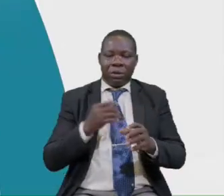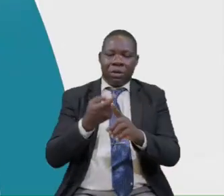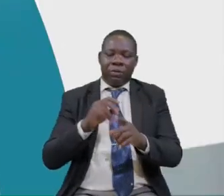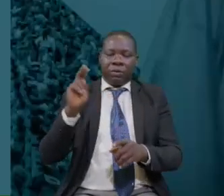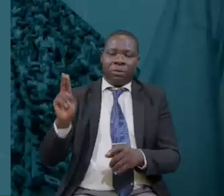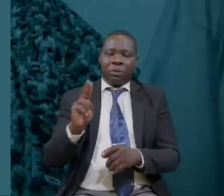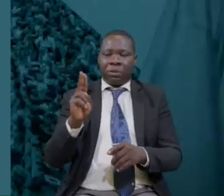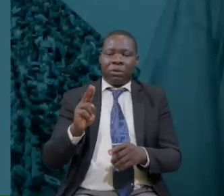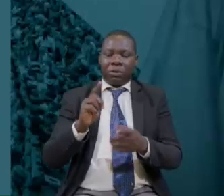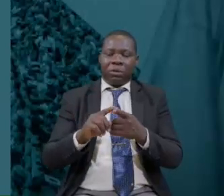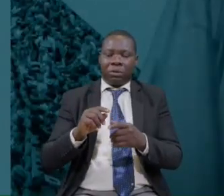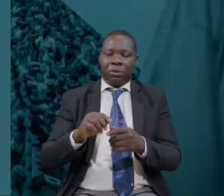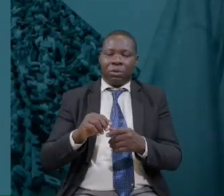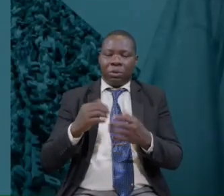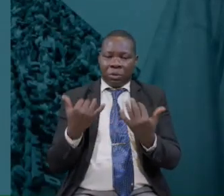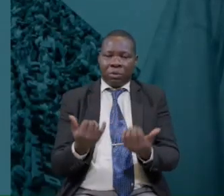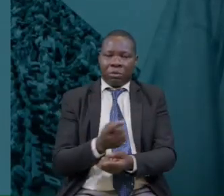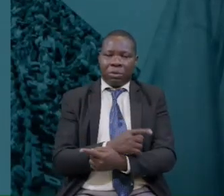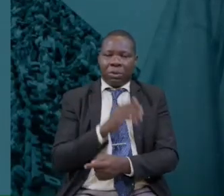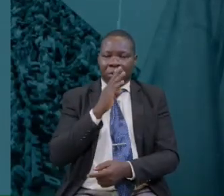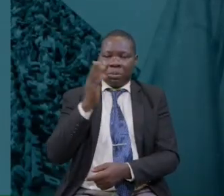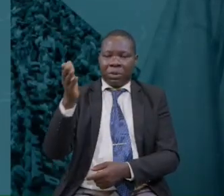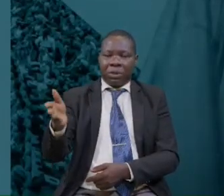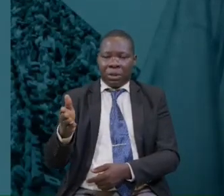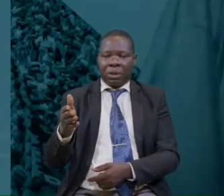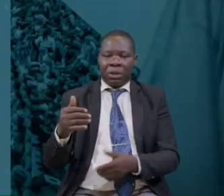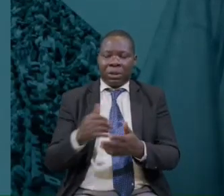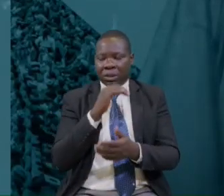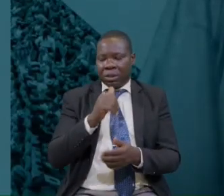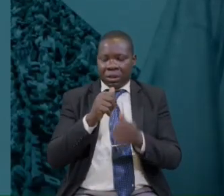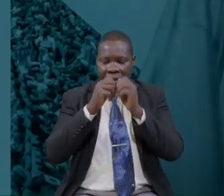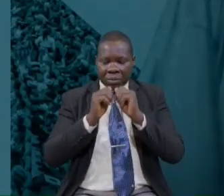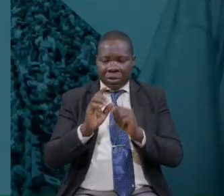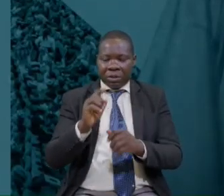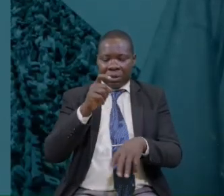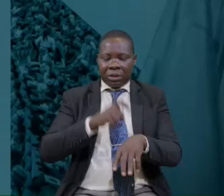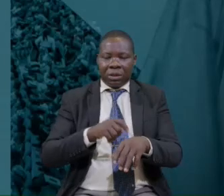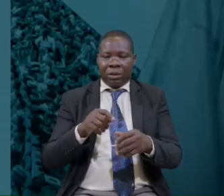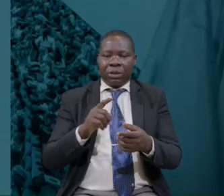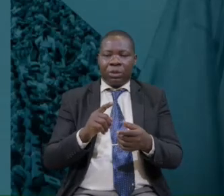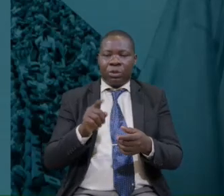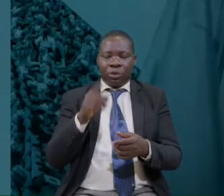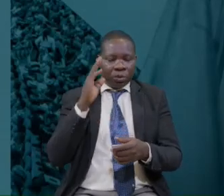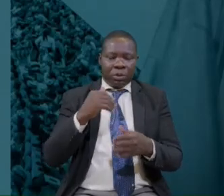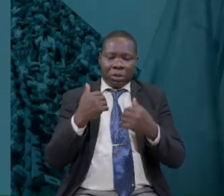be there. It's a blessed time you will spend in the presence of God.